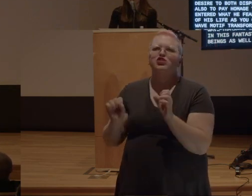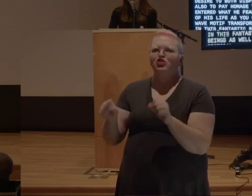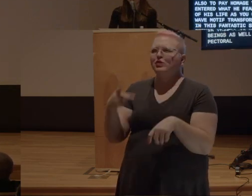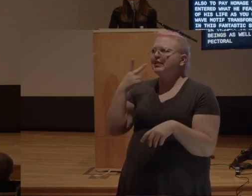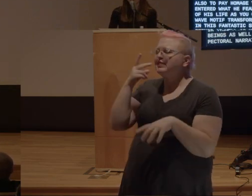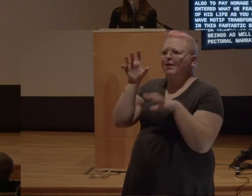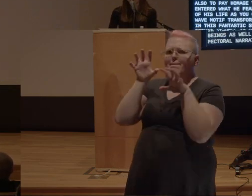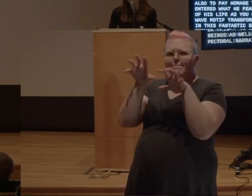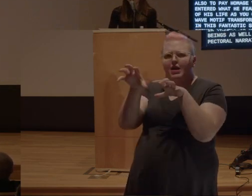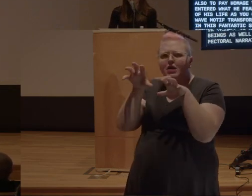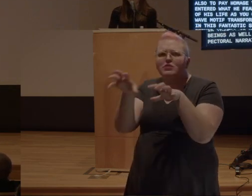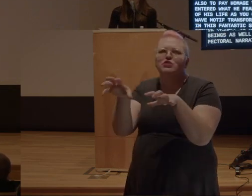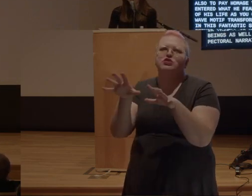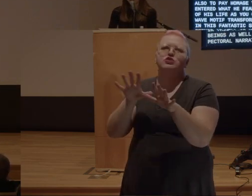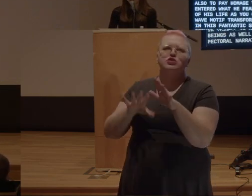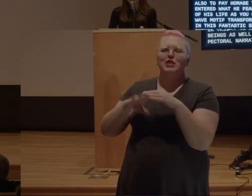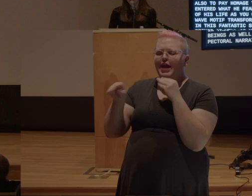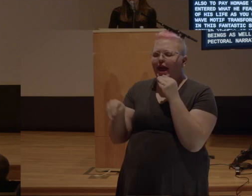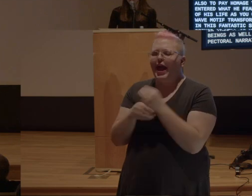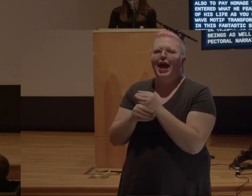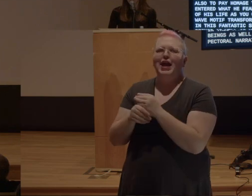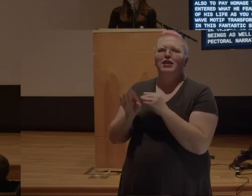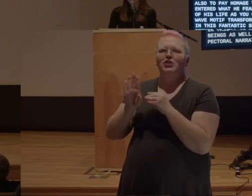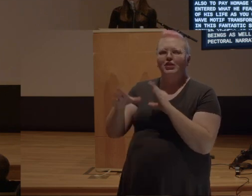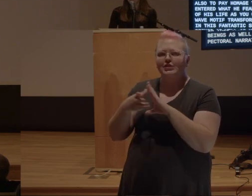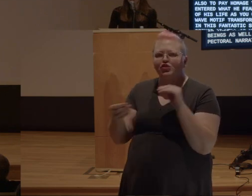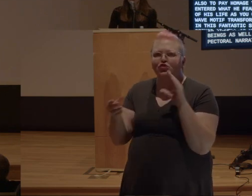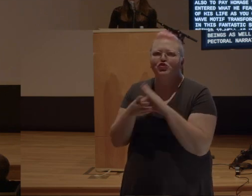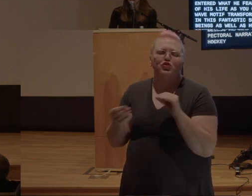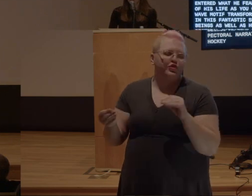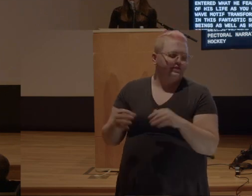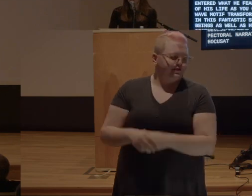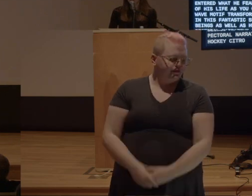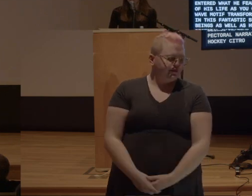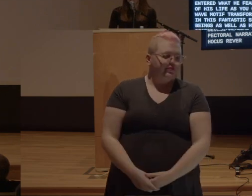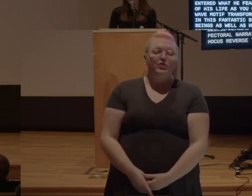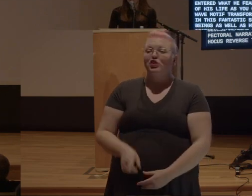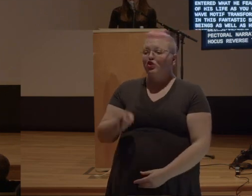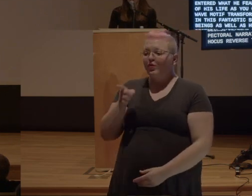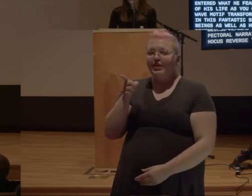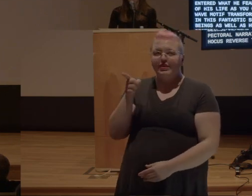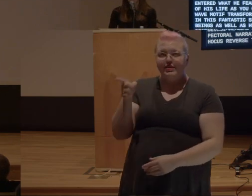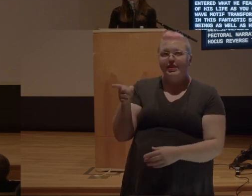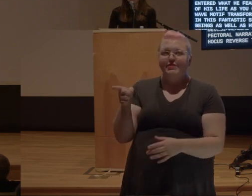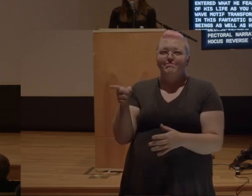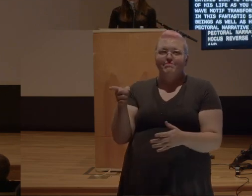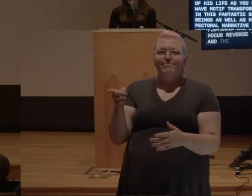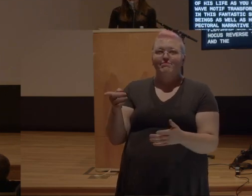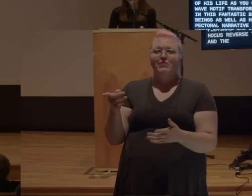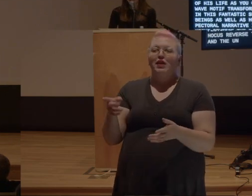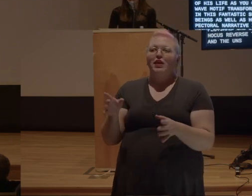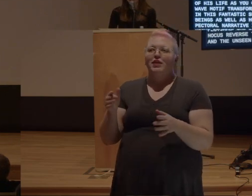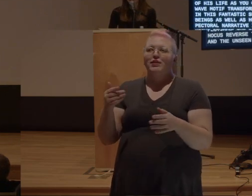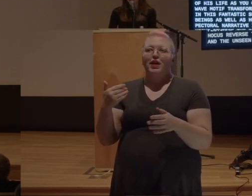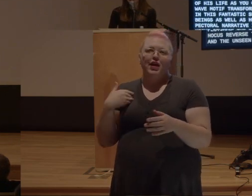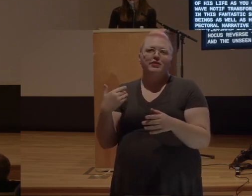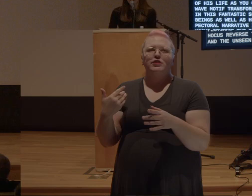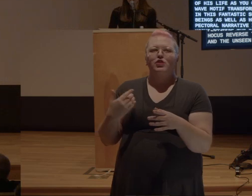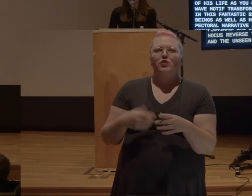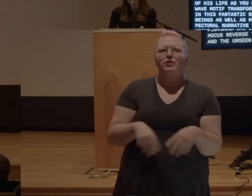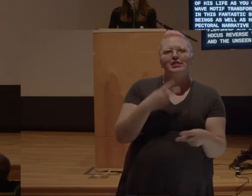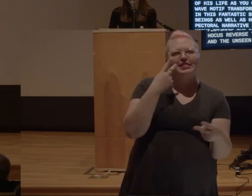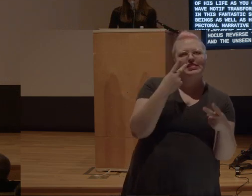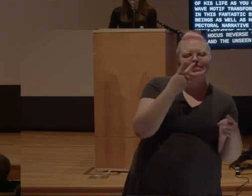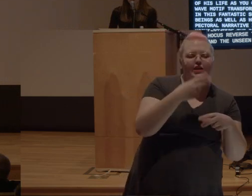narrative. It's often been observed that Hokusai traversed the boundaries between the seen and the unseen worlds in his images